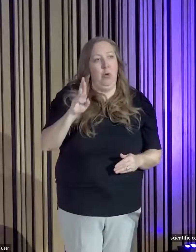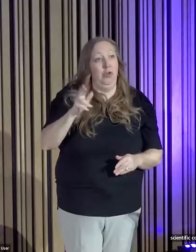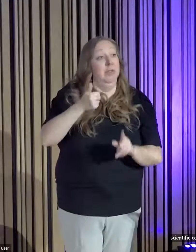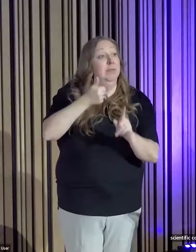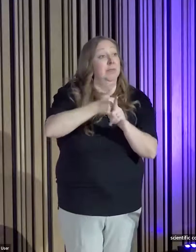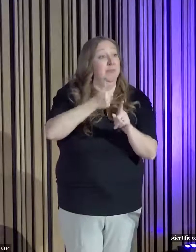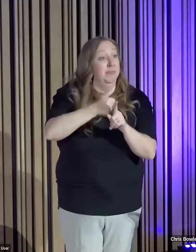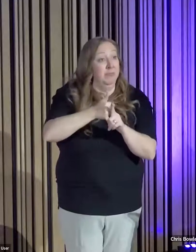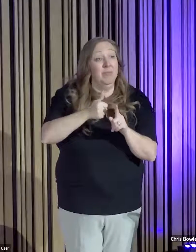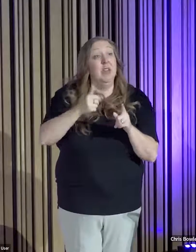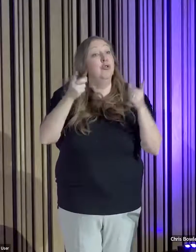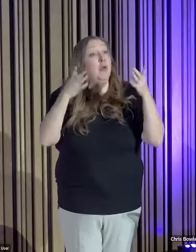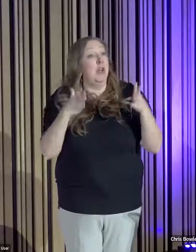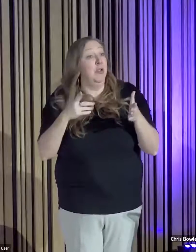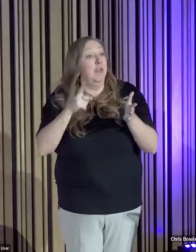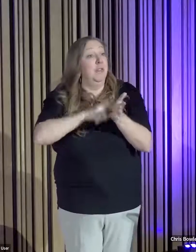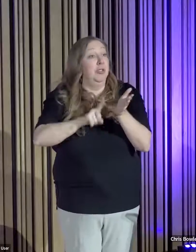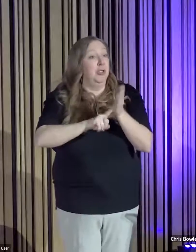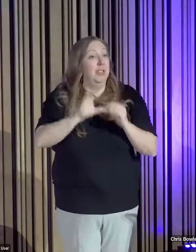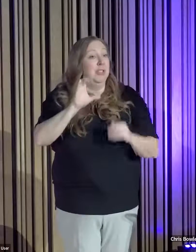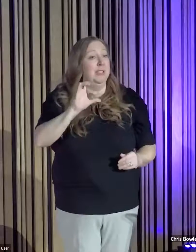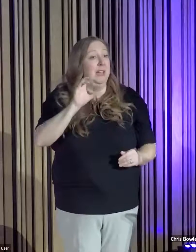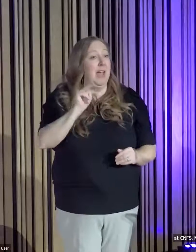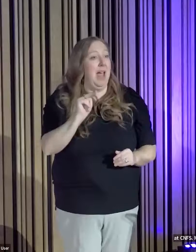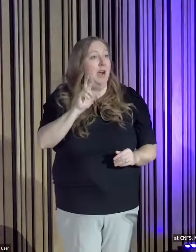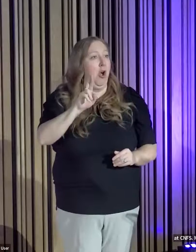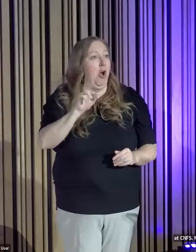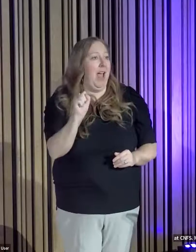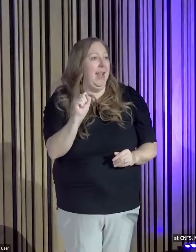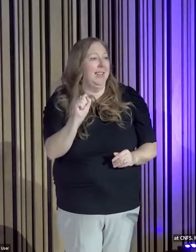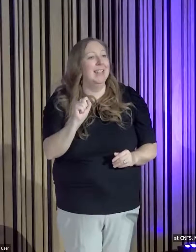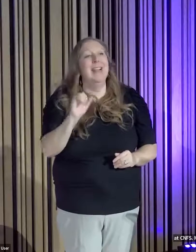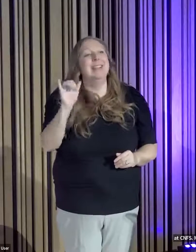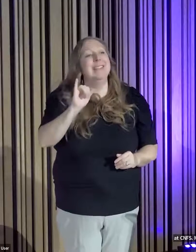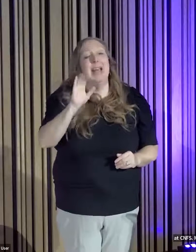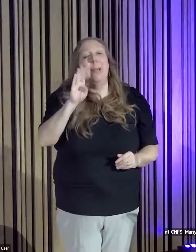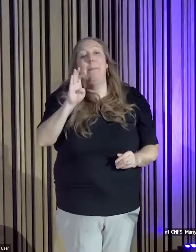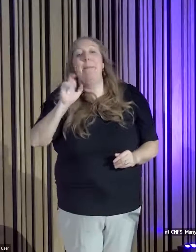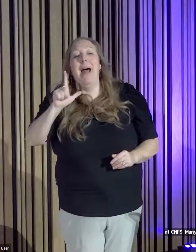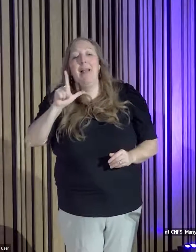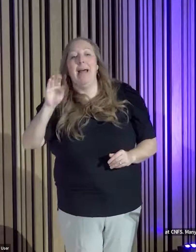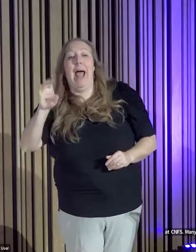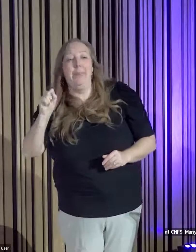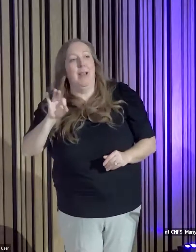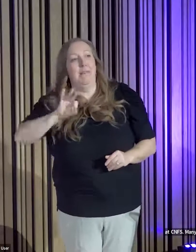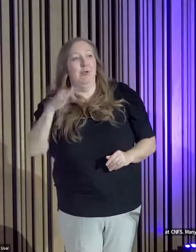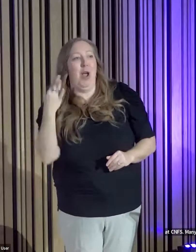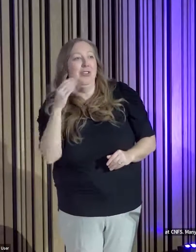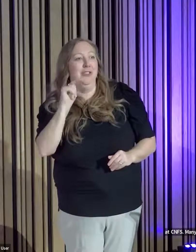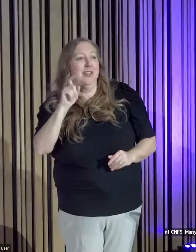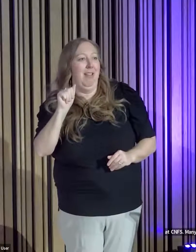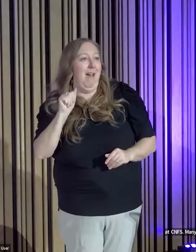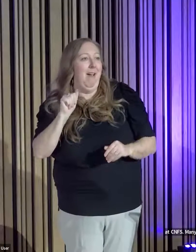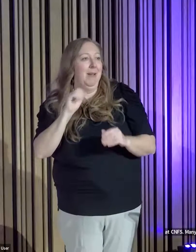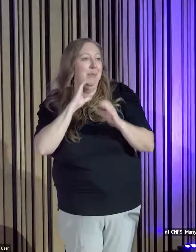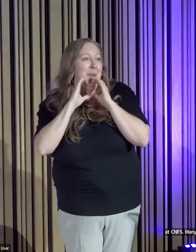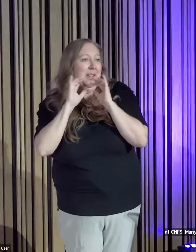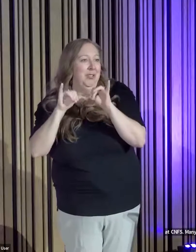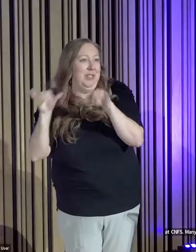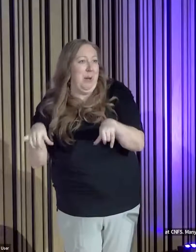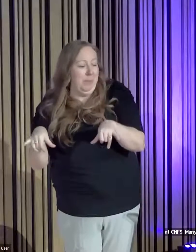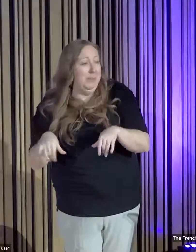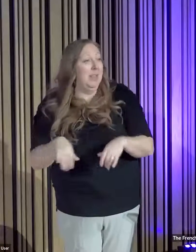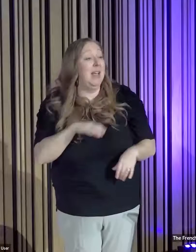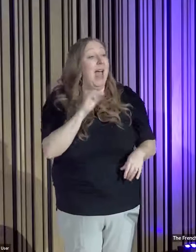at CNRS. Many of you know CNRS is kind of like the Bell Labs of the French telecommunication system. I collaborated there often. And also director